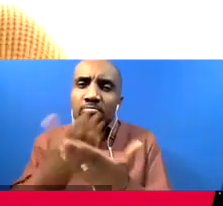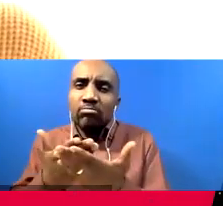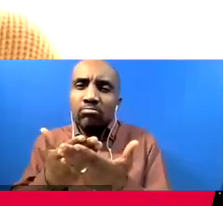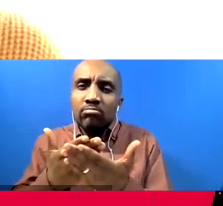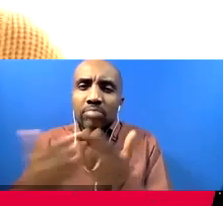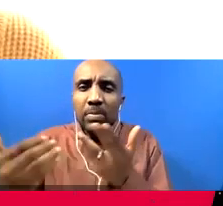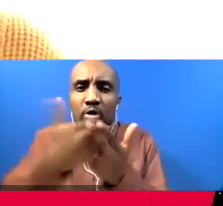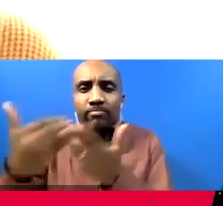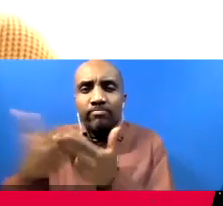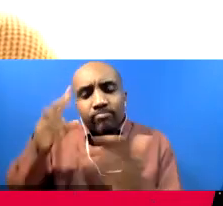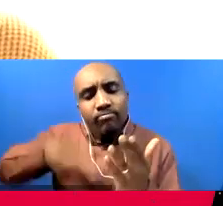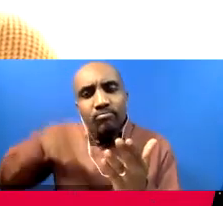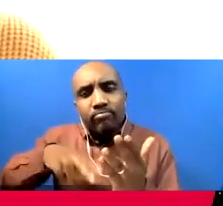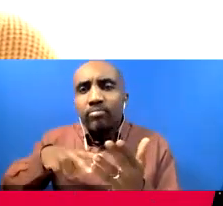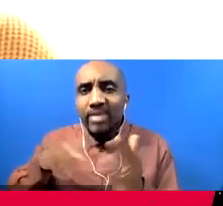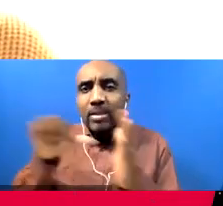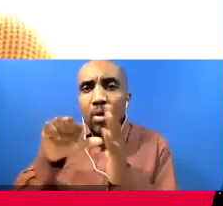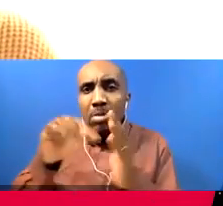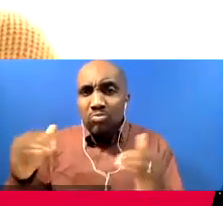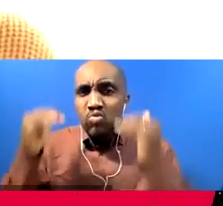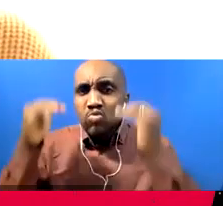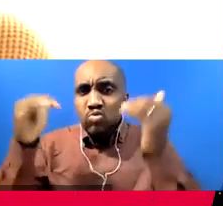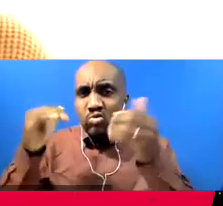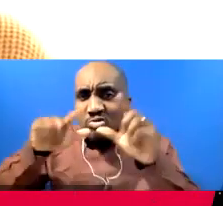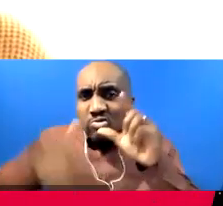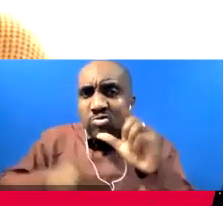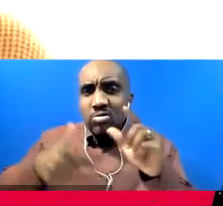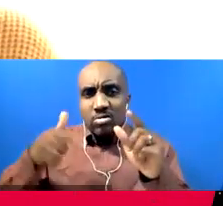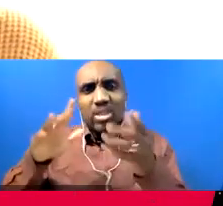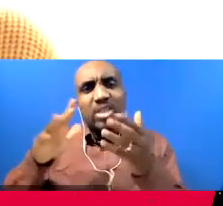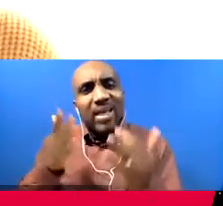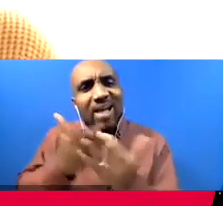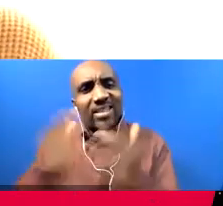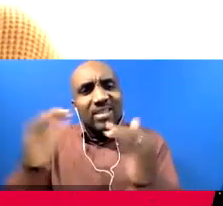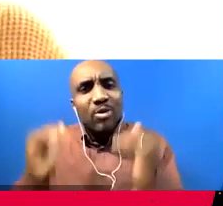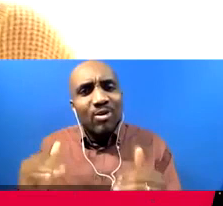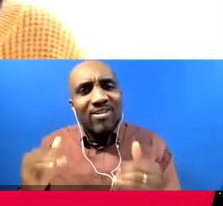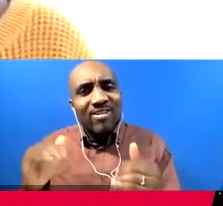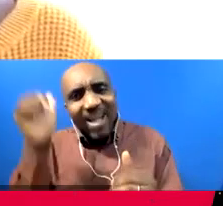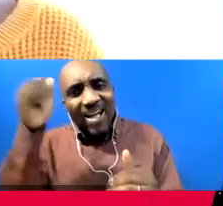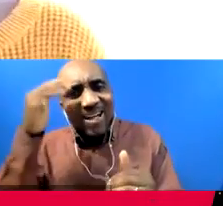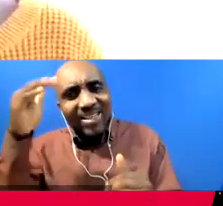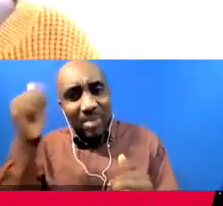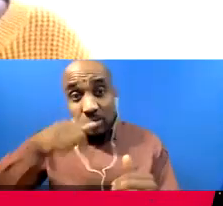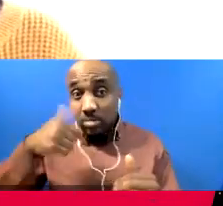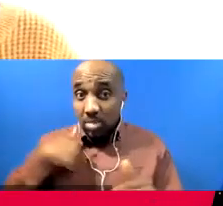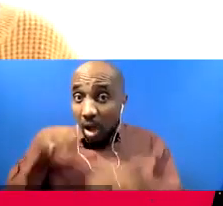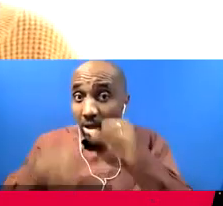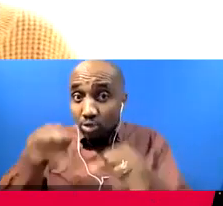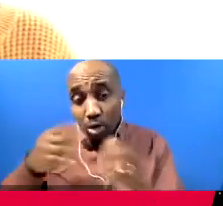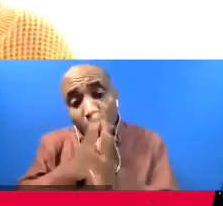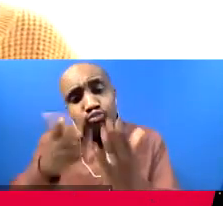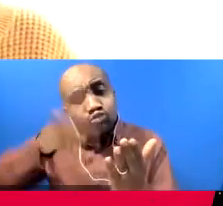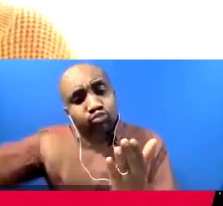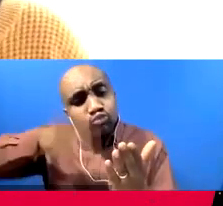accessible. So I think that's a huge issue right now, and always has been with academia, and it's very intentional. It's always been an issue that it's not accessible